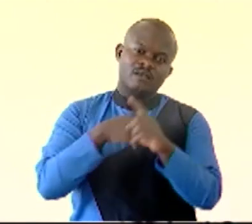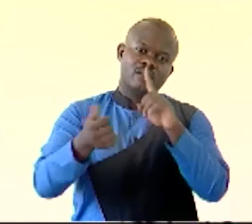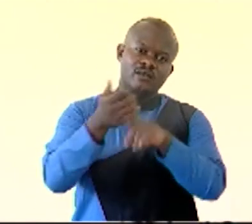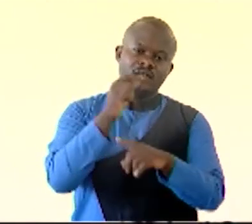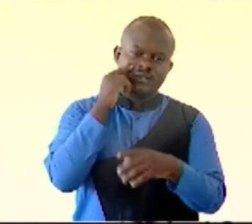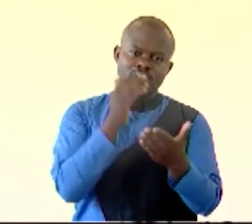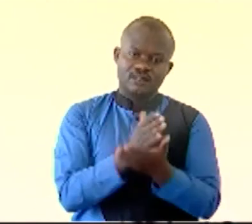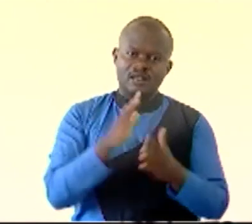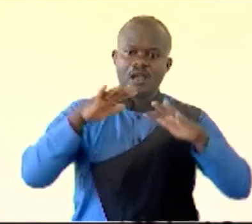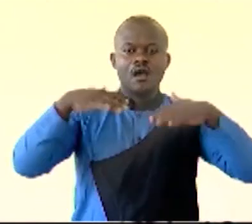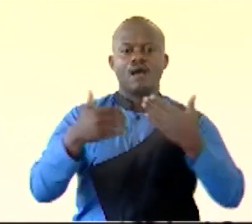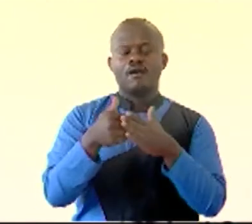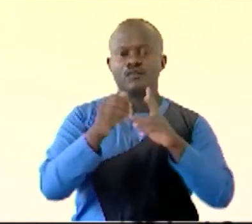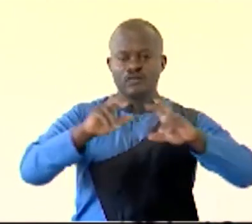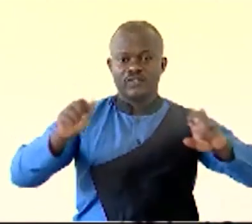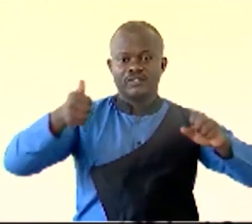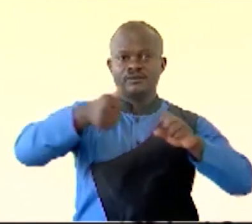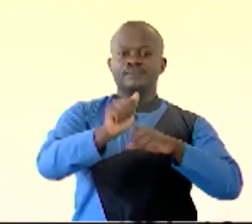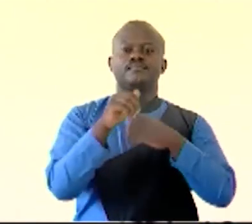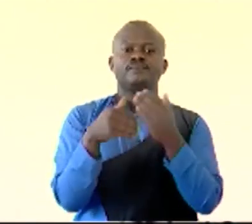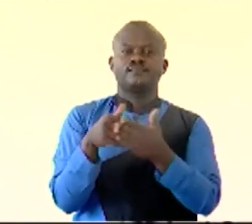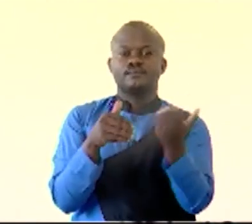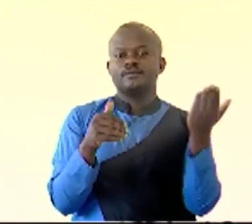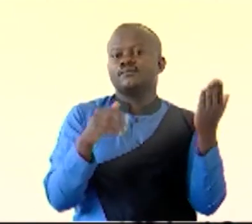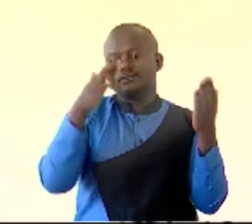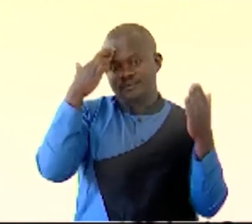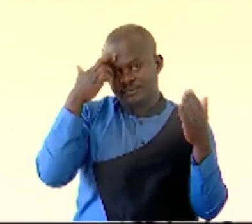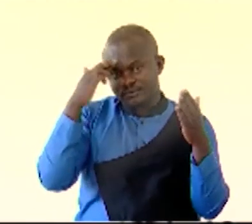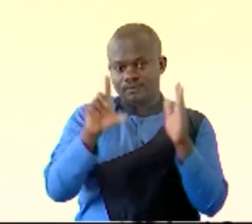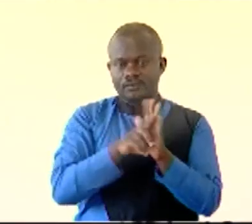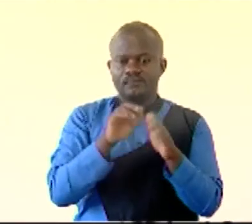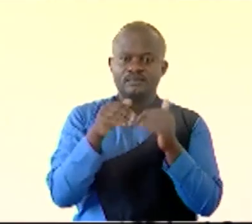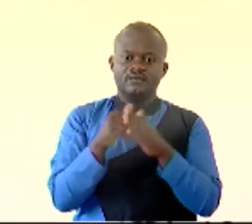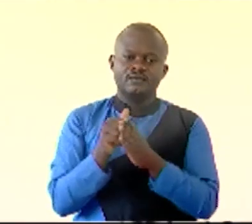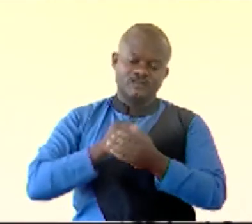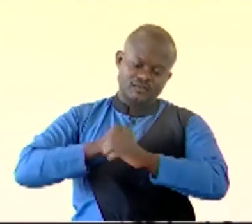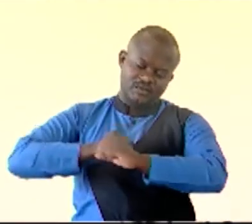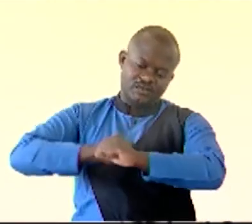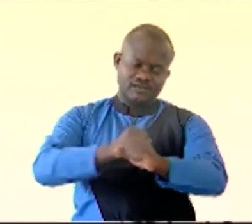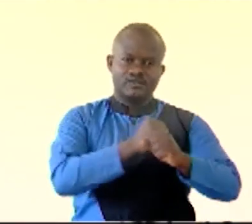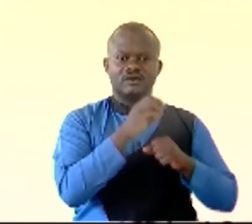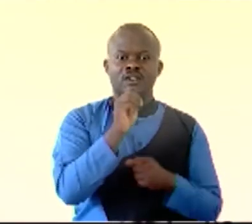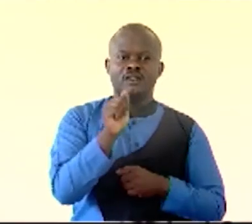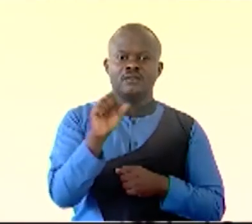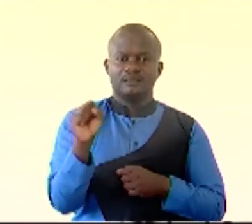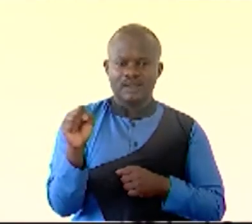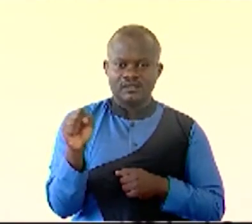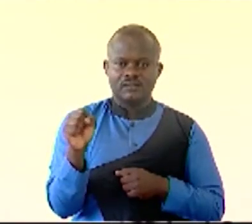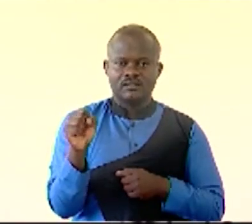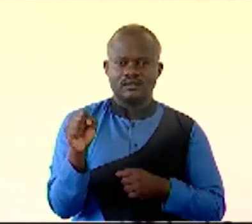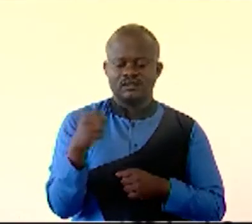right. How do we verify that? We remember the law of conservation of mass, law of conservation of